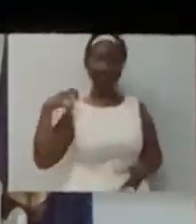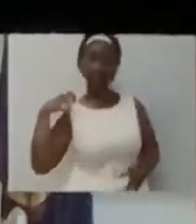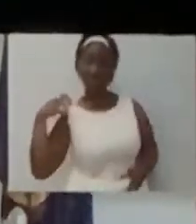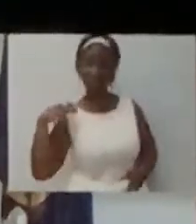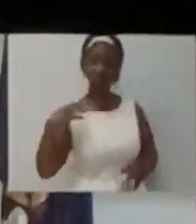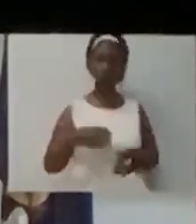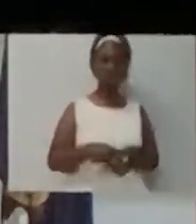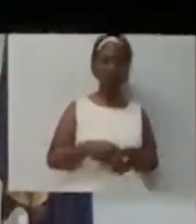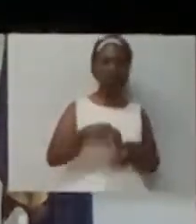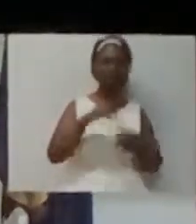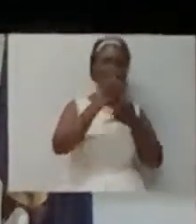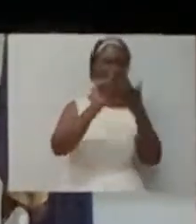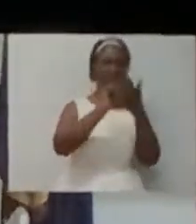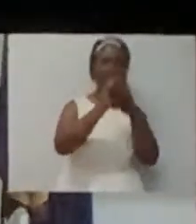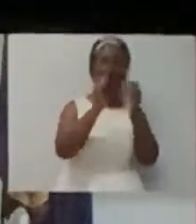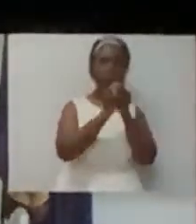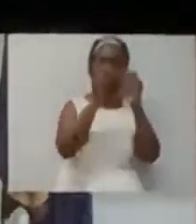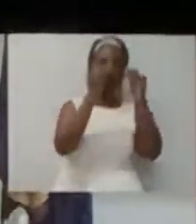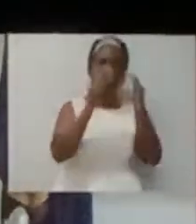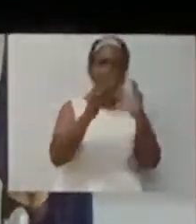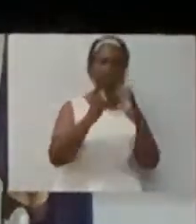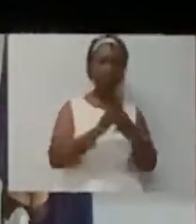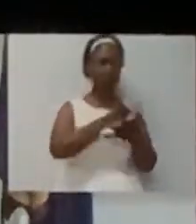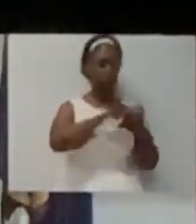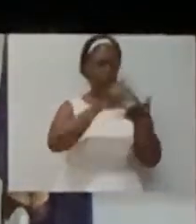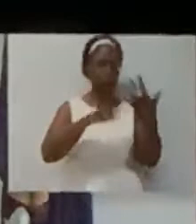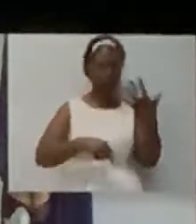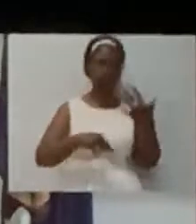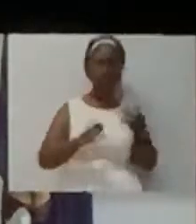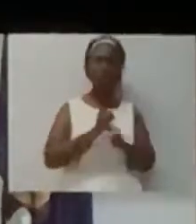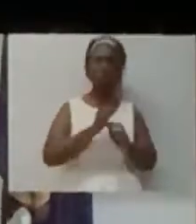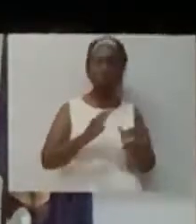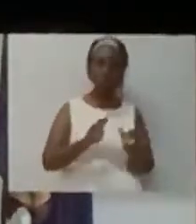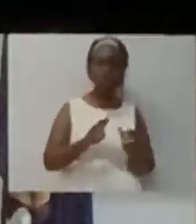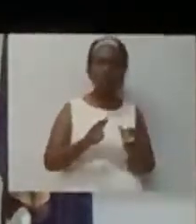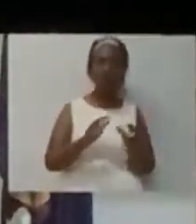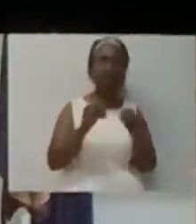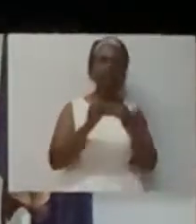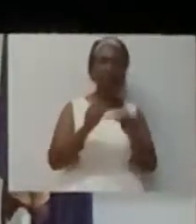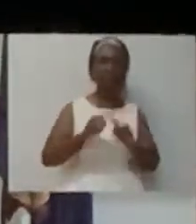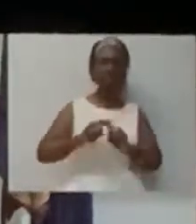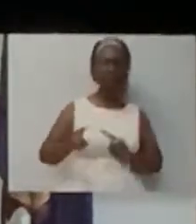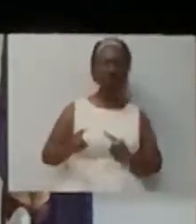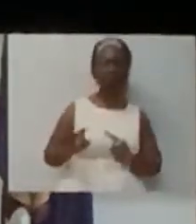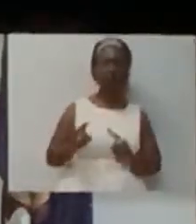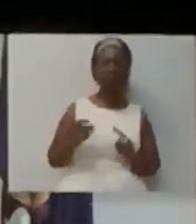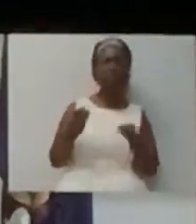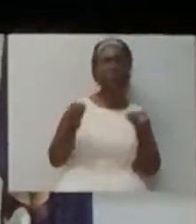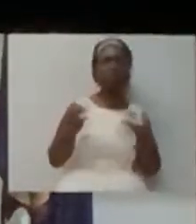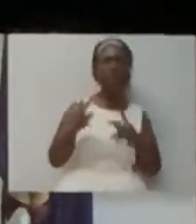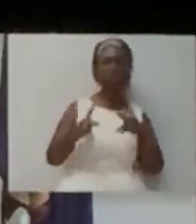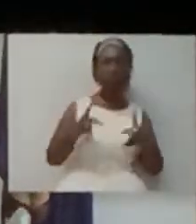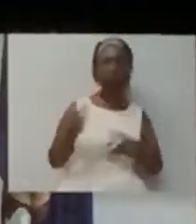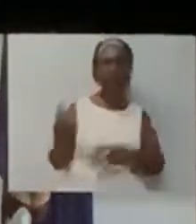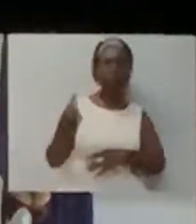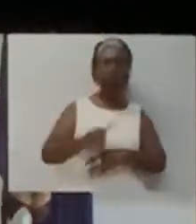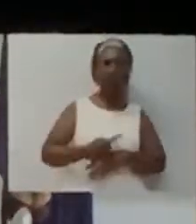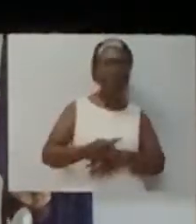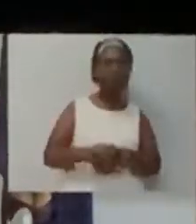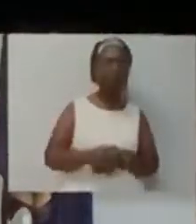the volunteerism, the videos to teachers. Each of these made a difference in so many people's